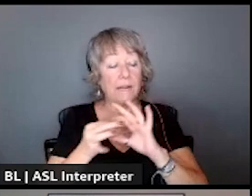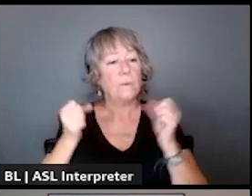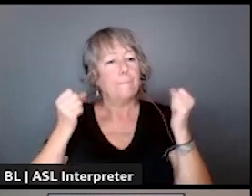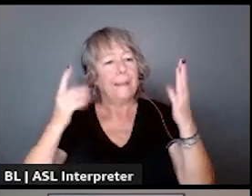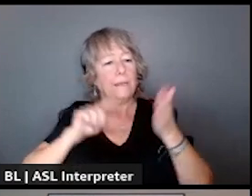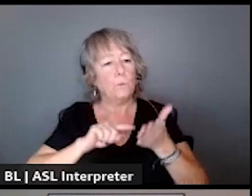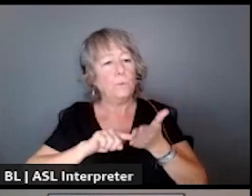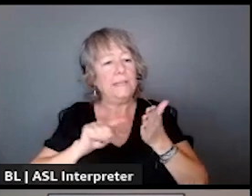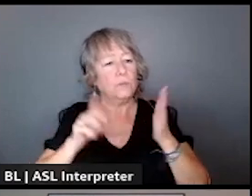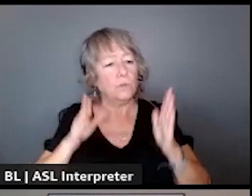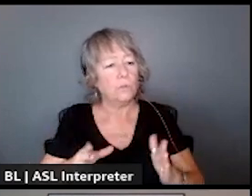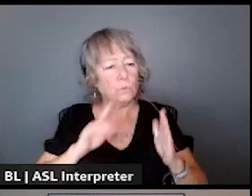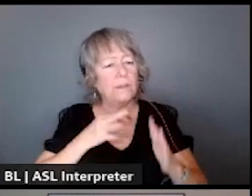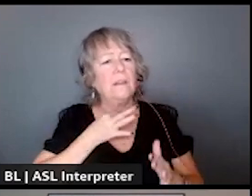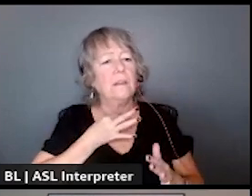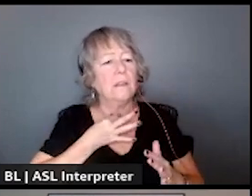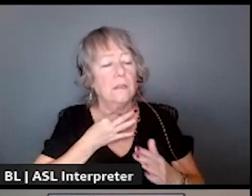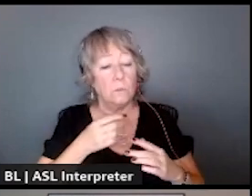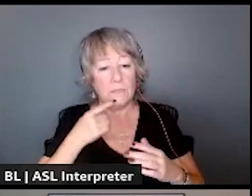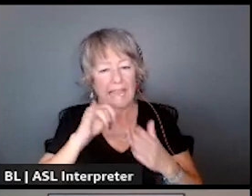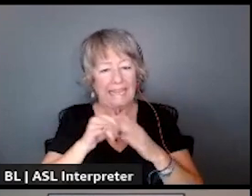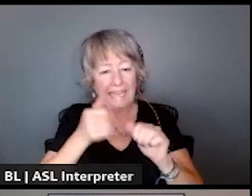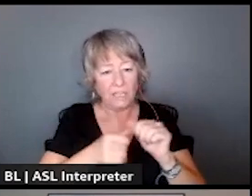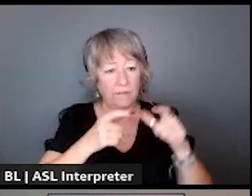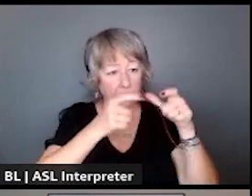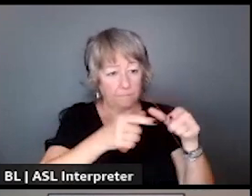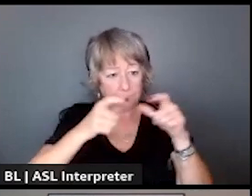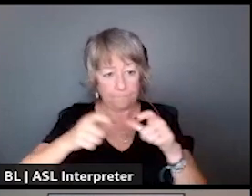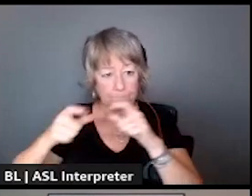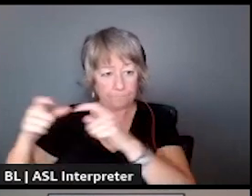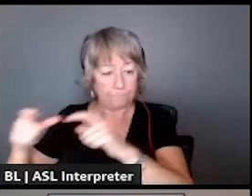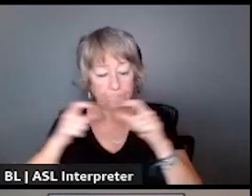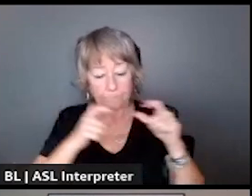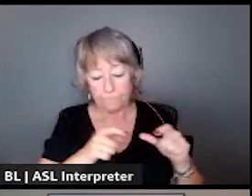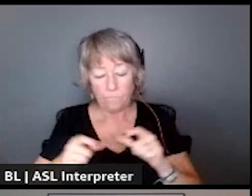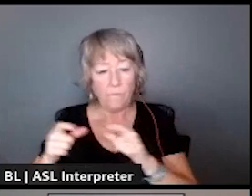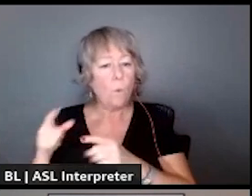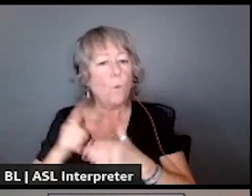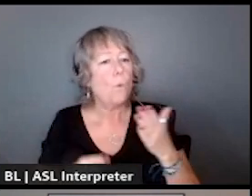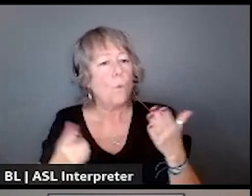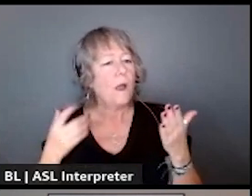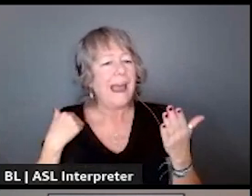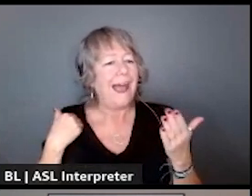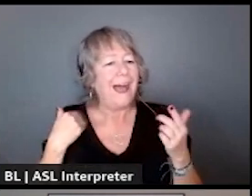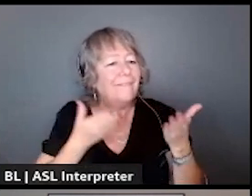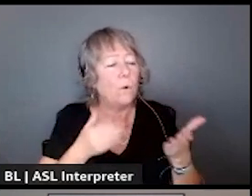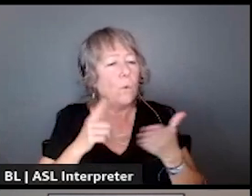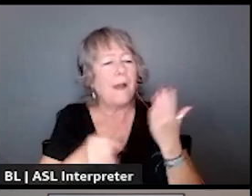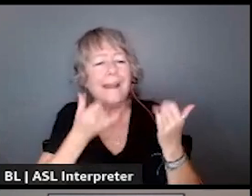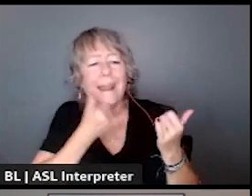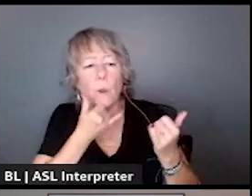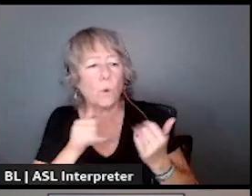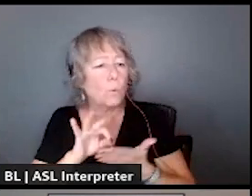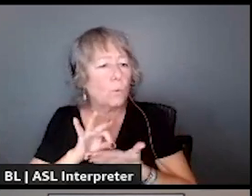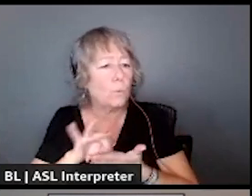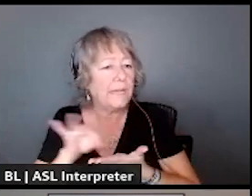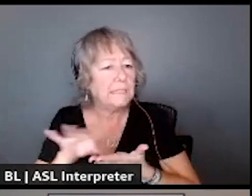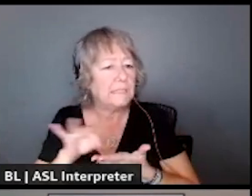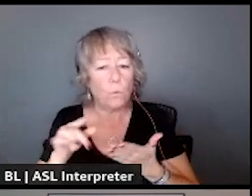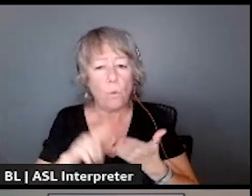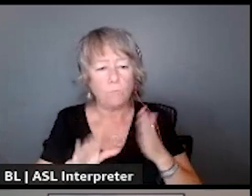like the Platonic ideal of a 1 or a 0, like an on and off, and like encoding things in binary. But like when we actually build bits in reality, like